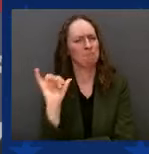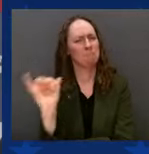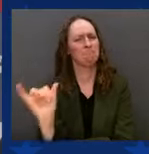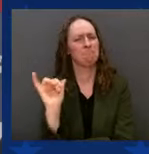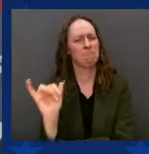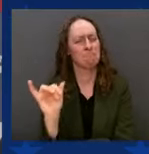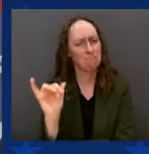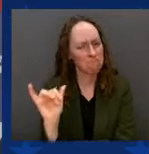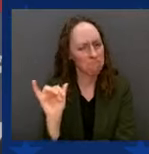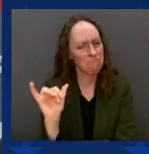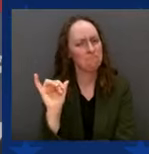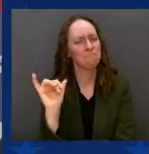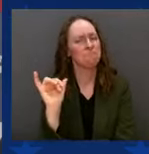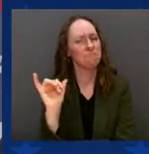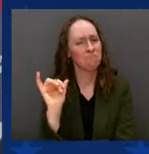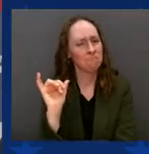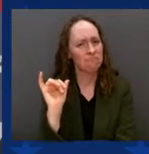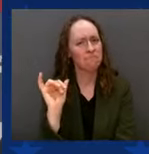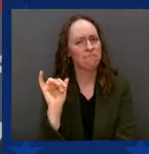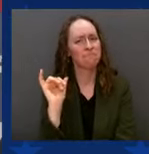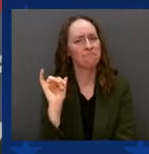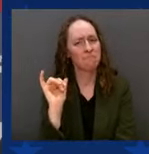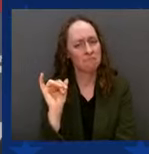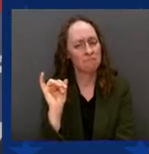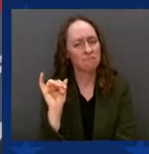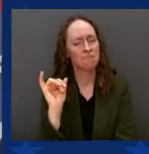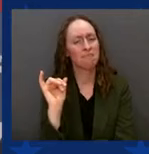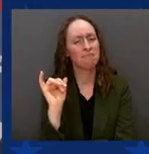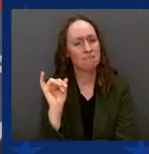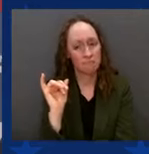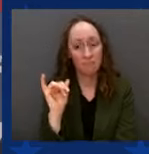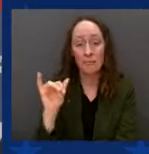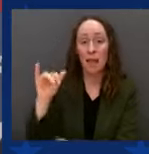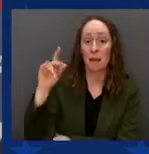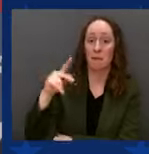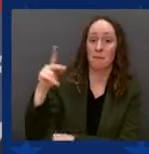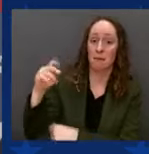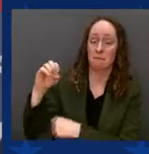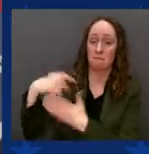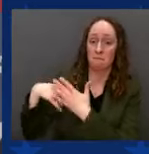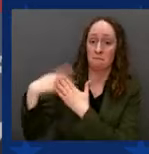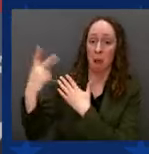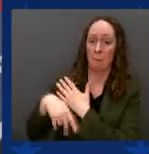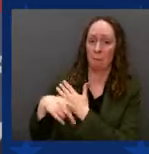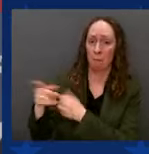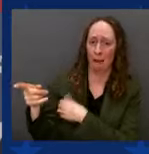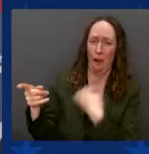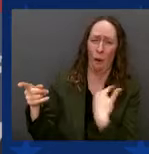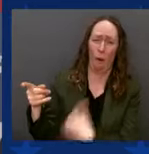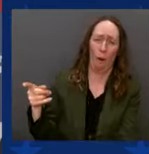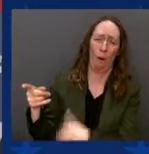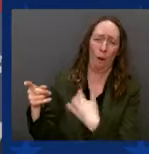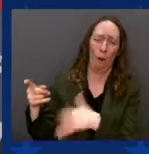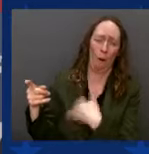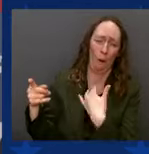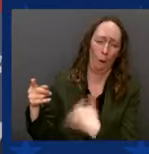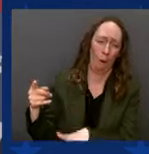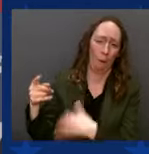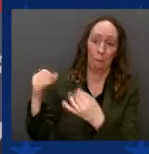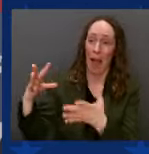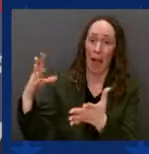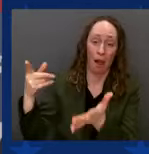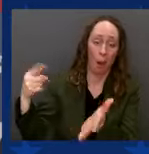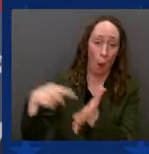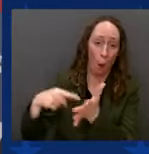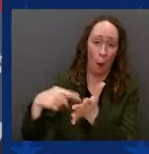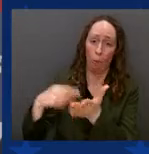The PPP program forgave a lot more, and I'm not suggesting it shouldn't, but the big fight you may remember going on was, what happened